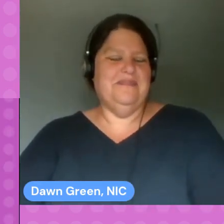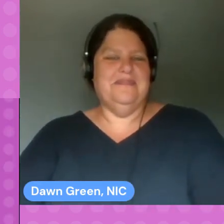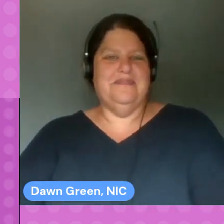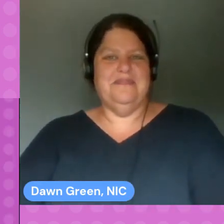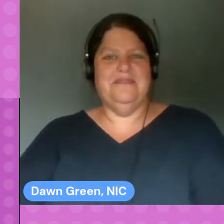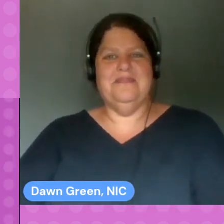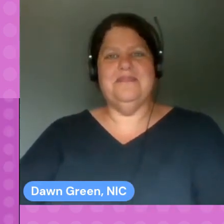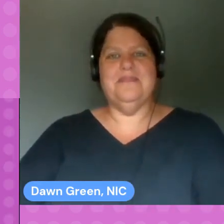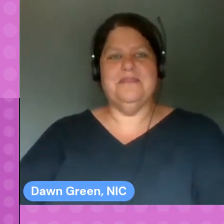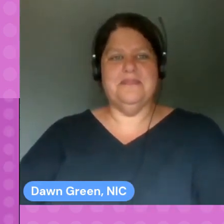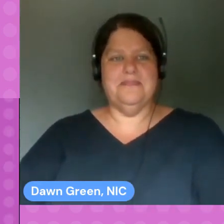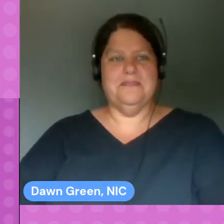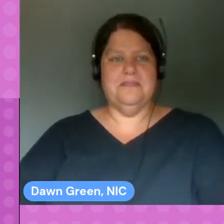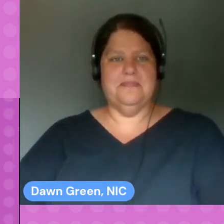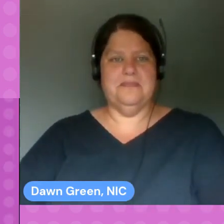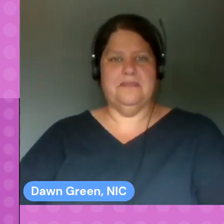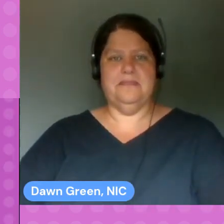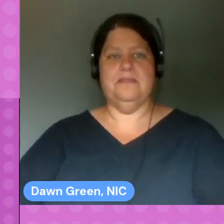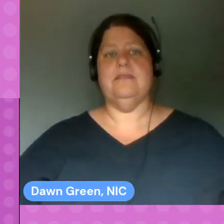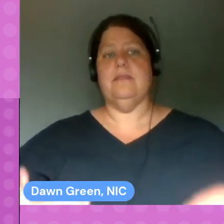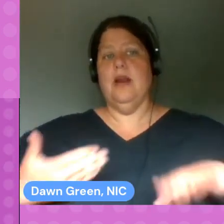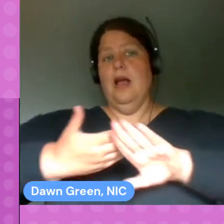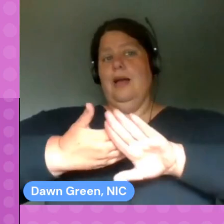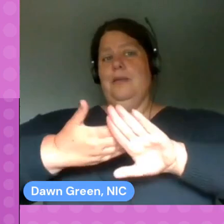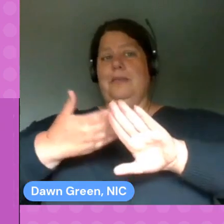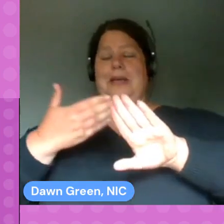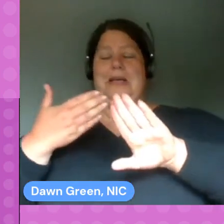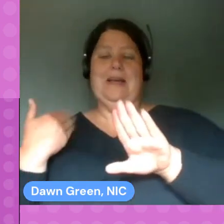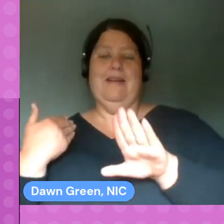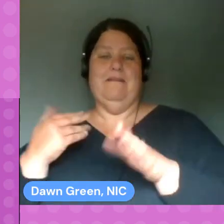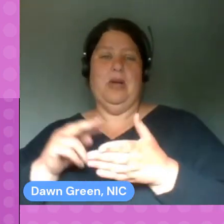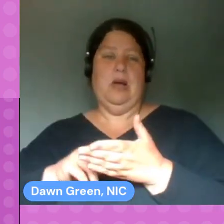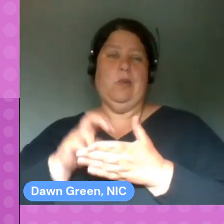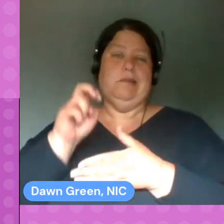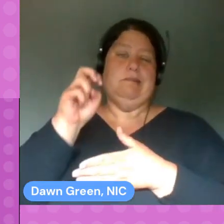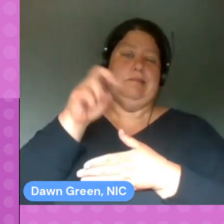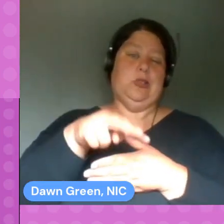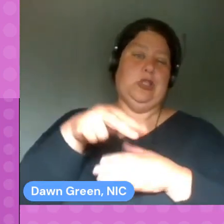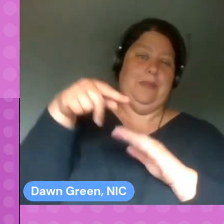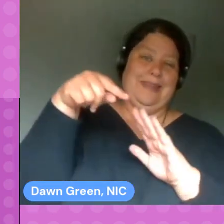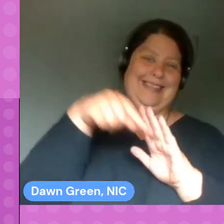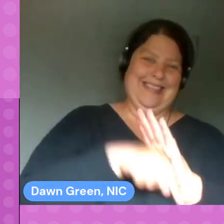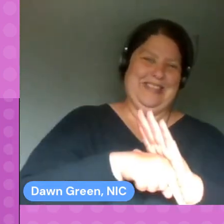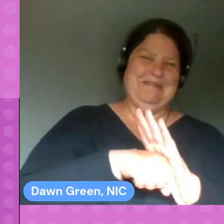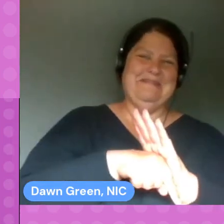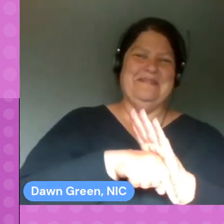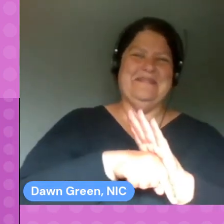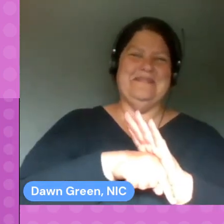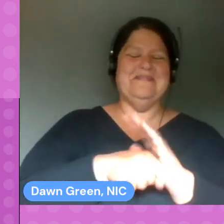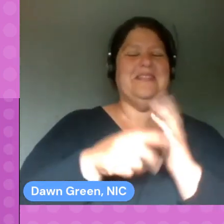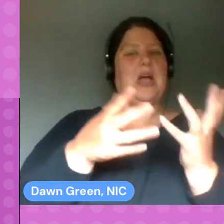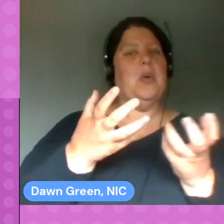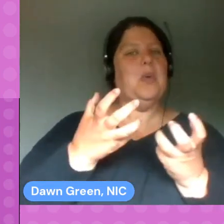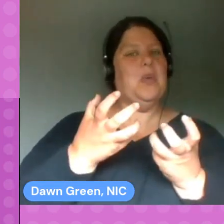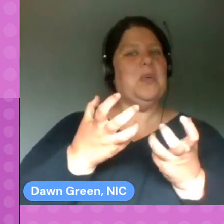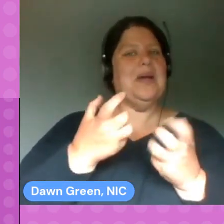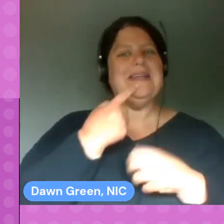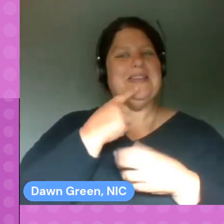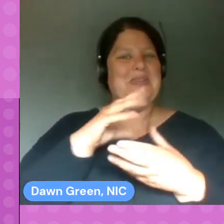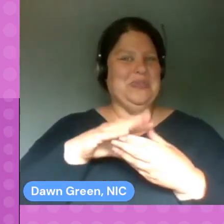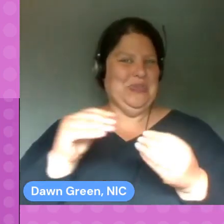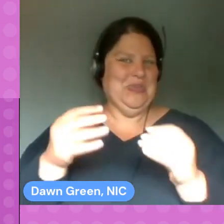So before we dive too deep into this, I wanted to just tell a little